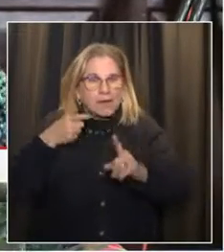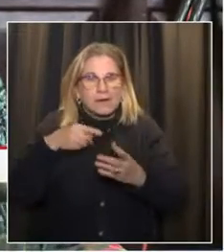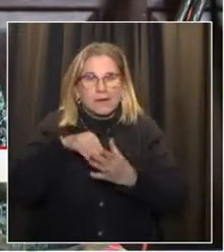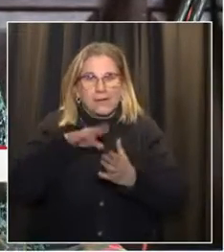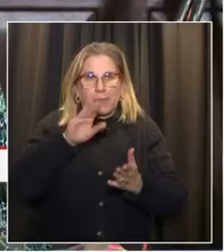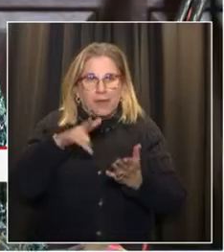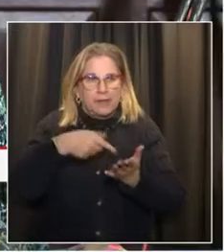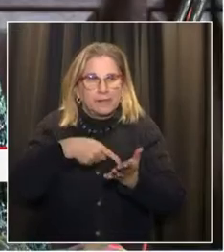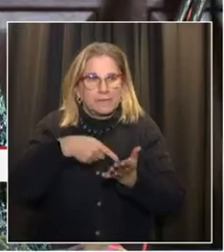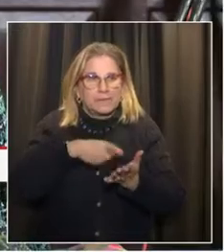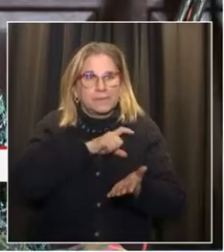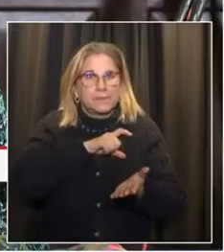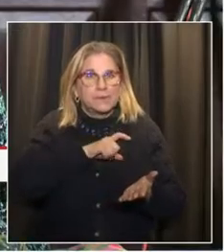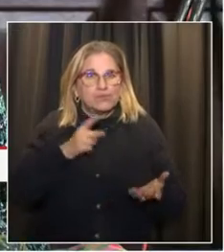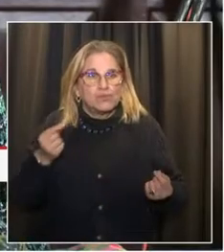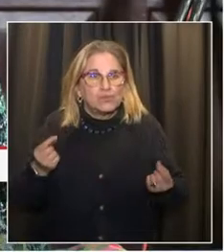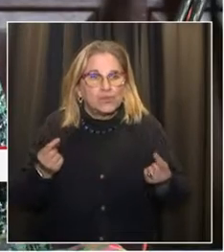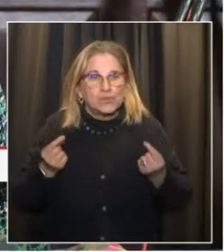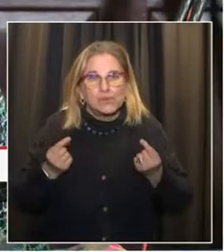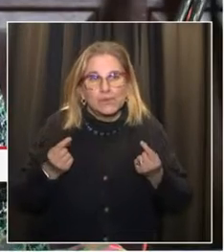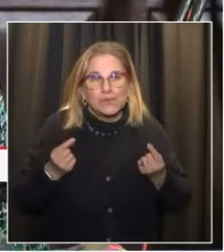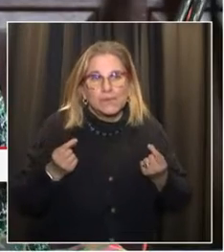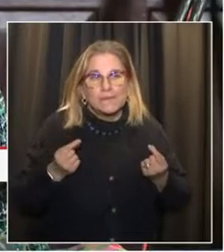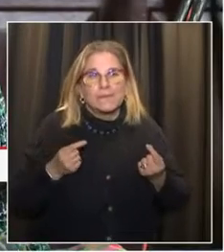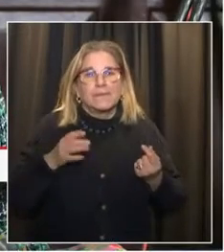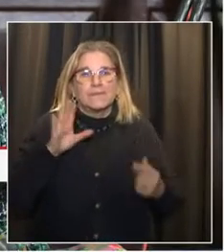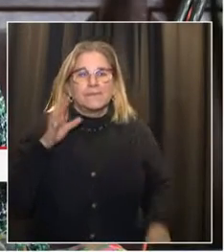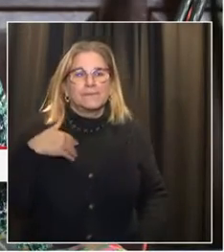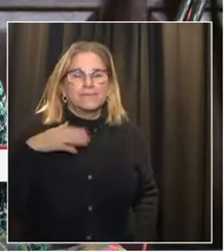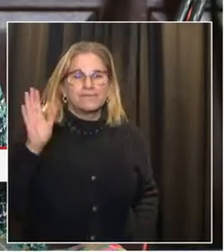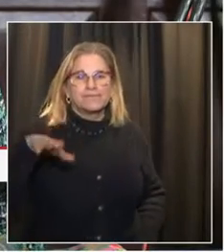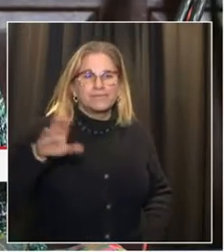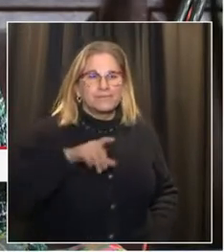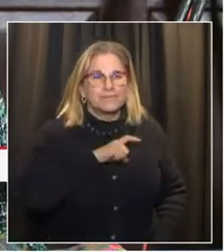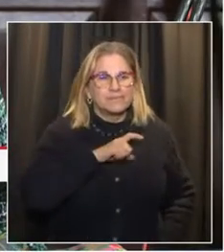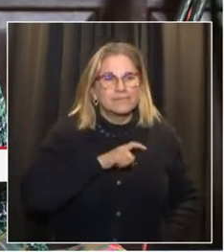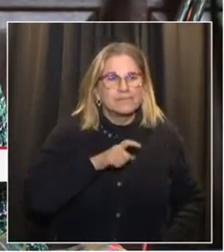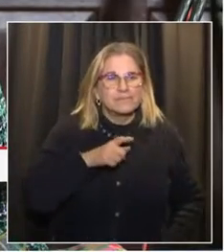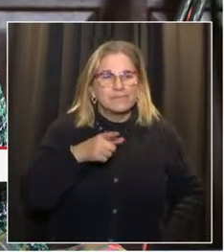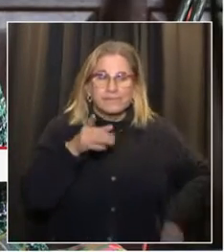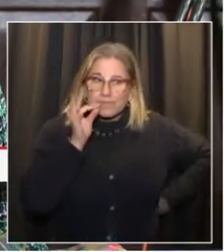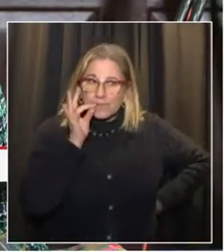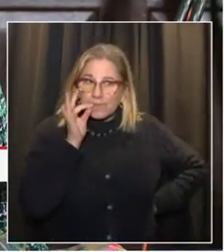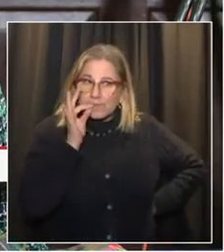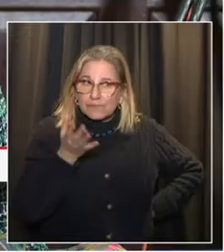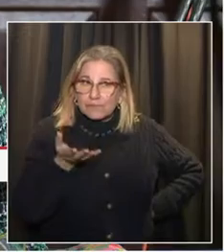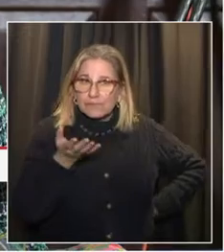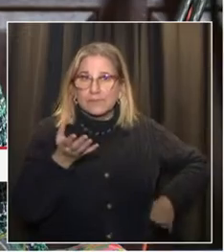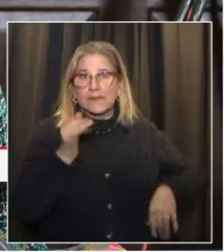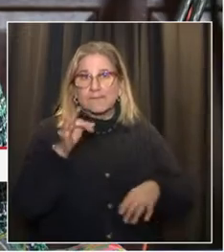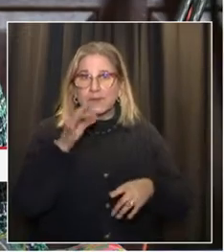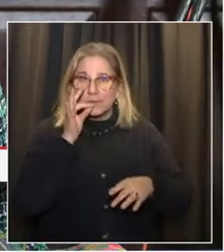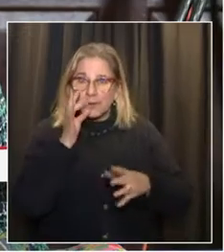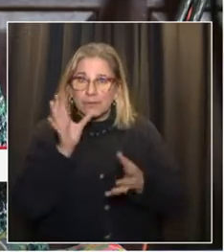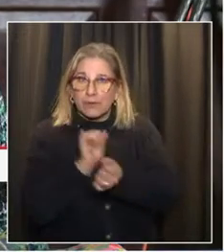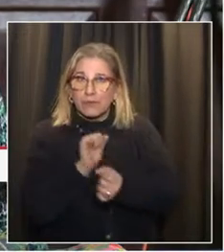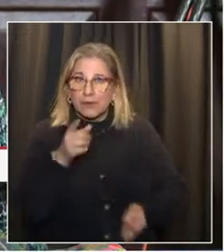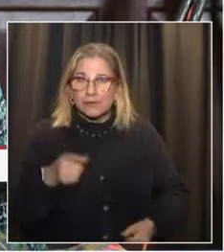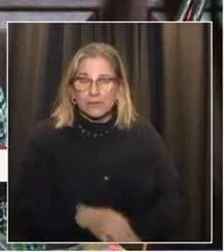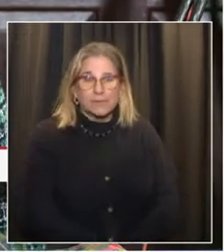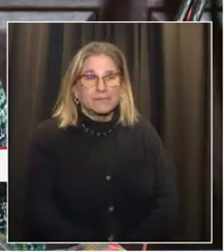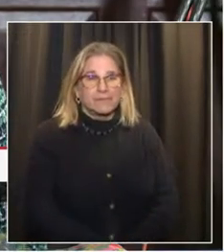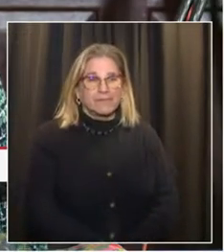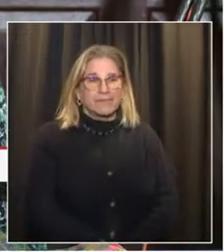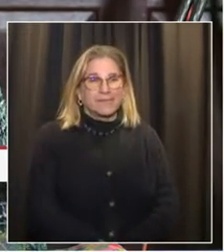say, we think that you are smoking marijuana on the street and we're going to arrest you. And we're going to arrest you and we're going to send